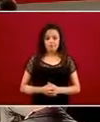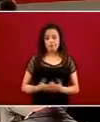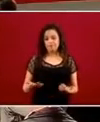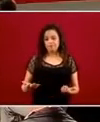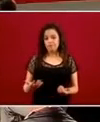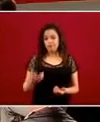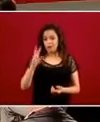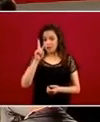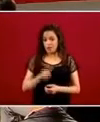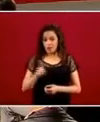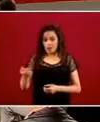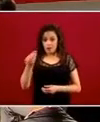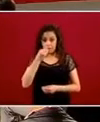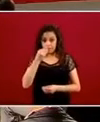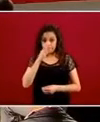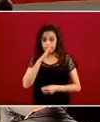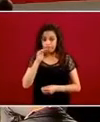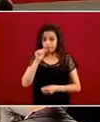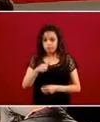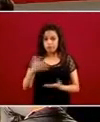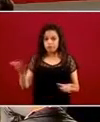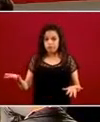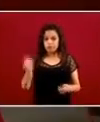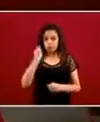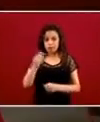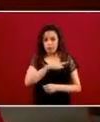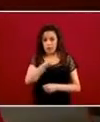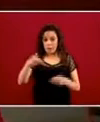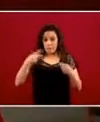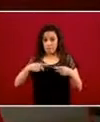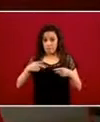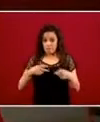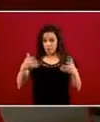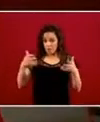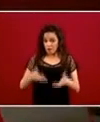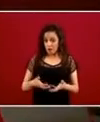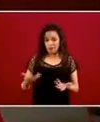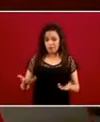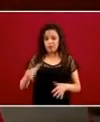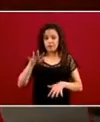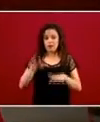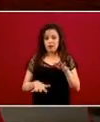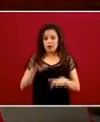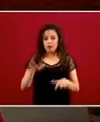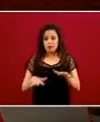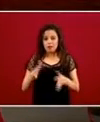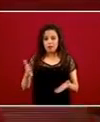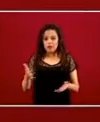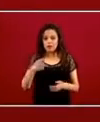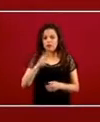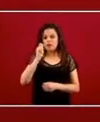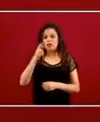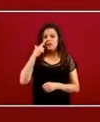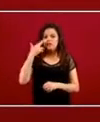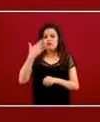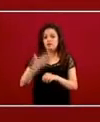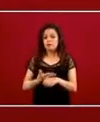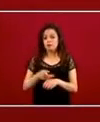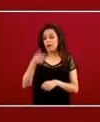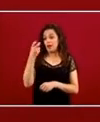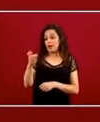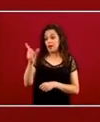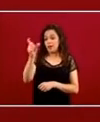bad nutrition and poor nutrition is not a phenomenon that is a consequence of